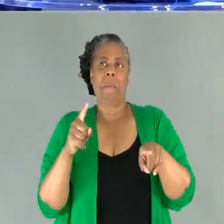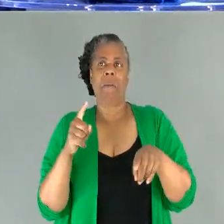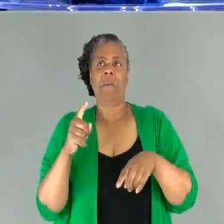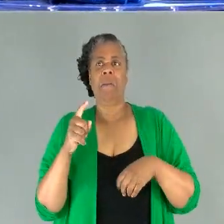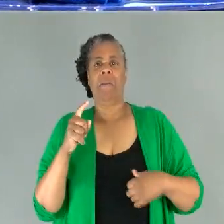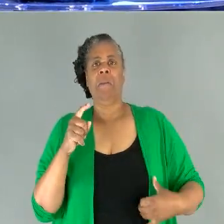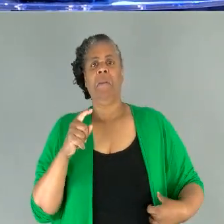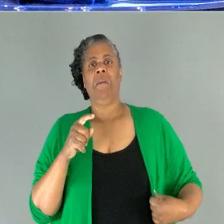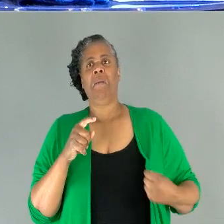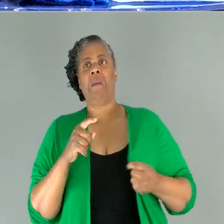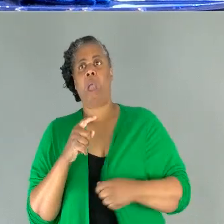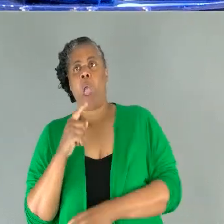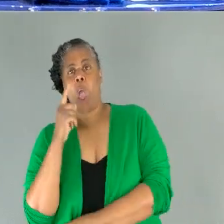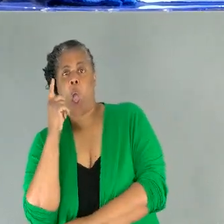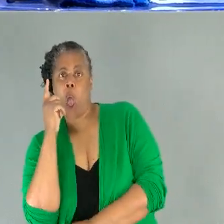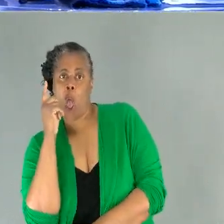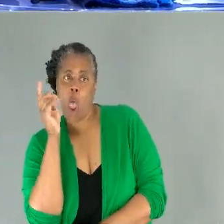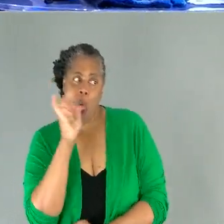like it's not even